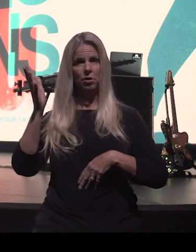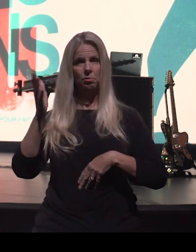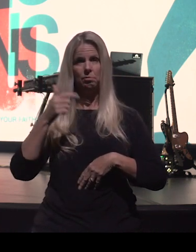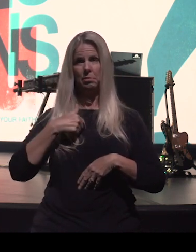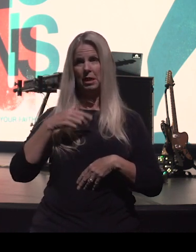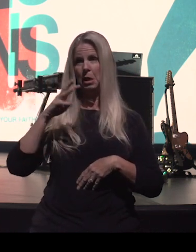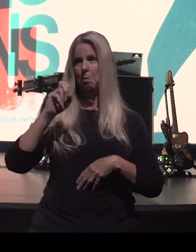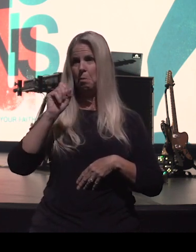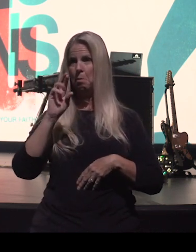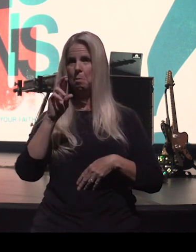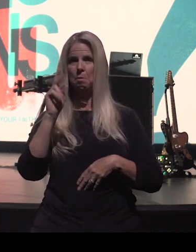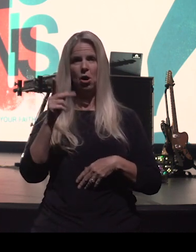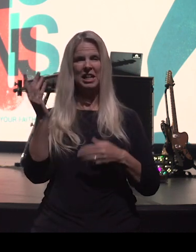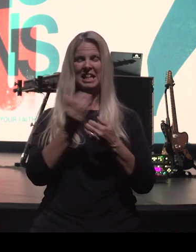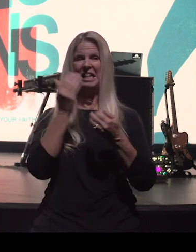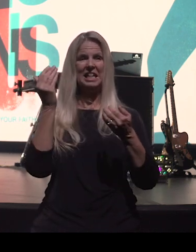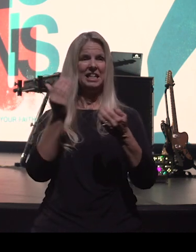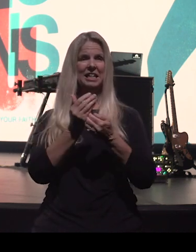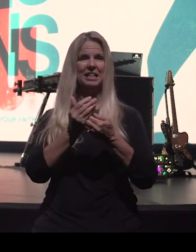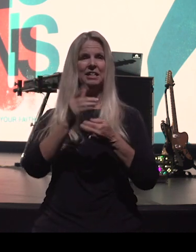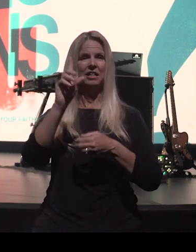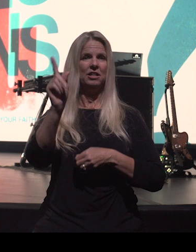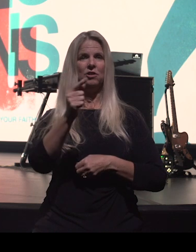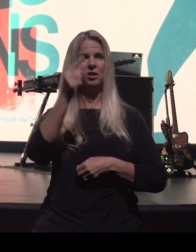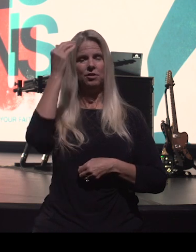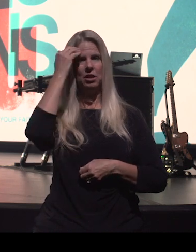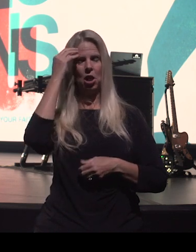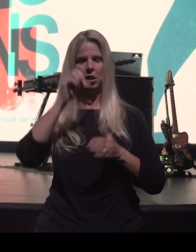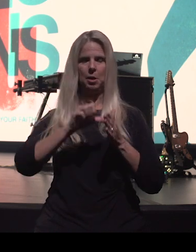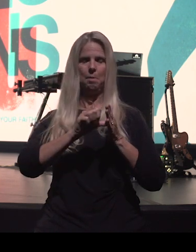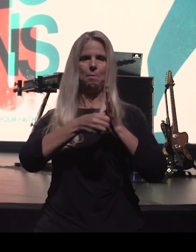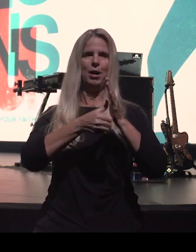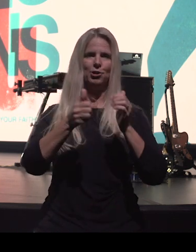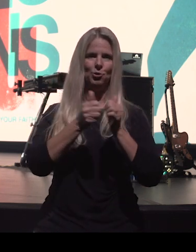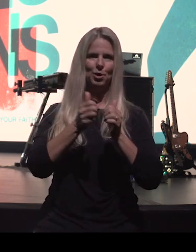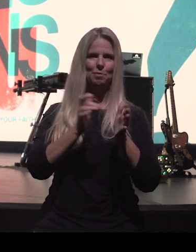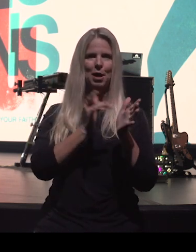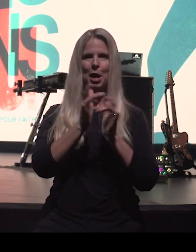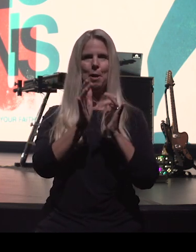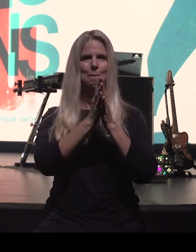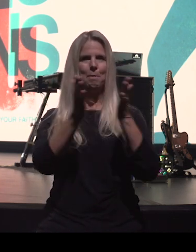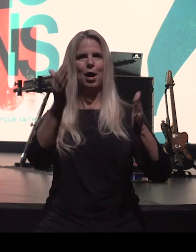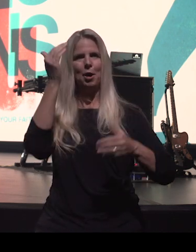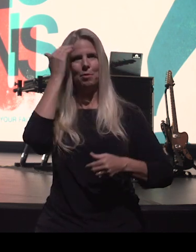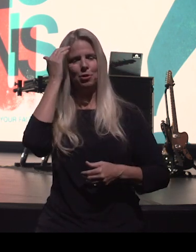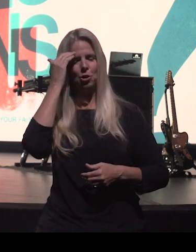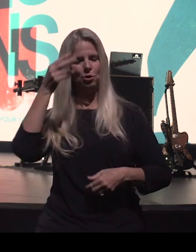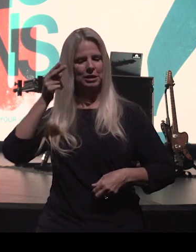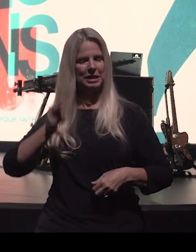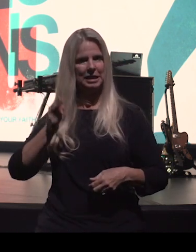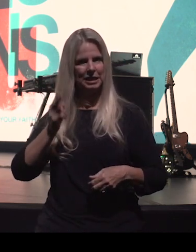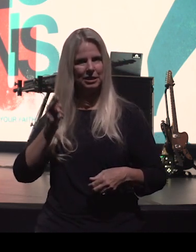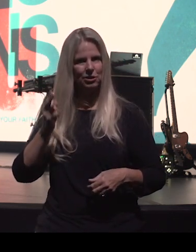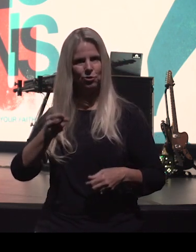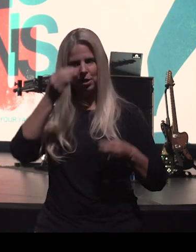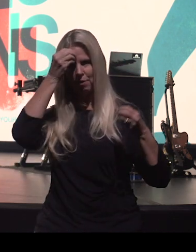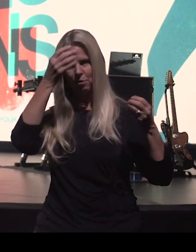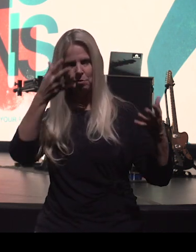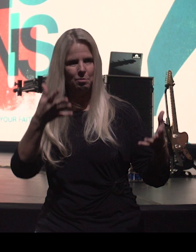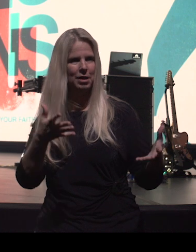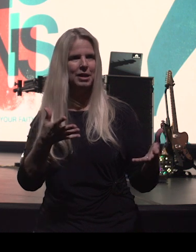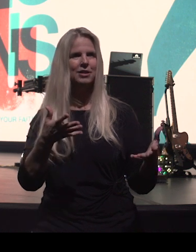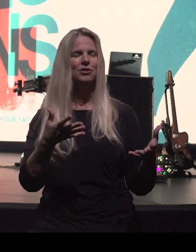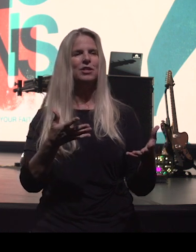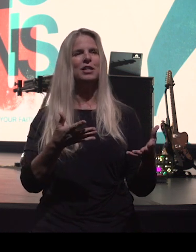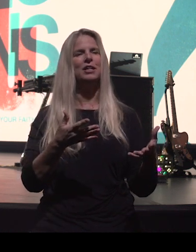easy. I mean, I would just get up here and like impress you with all my Bible knowledge and facts and historical information and context. I would Greek